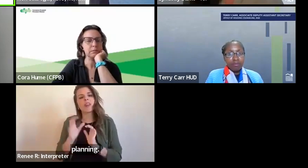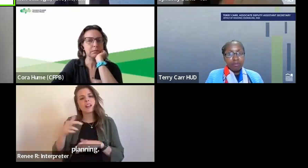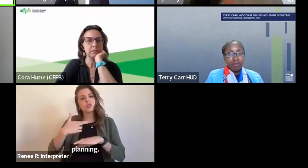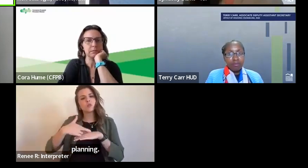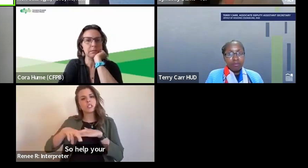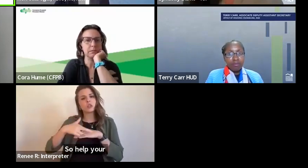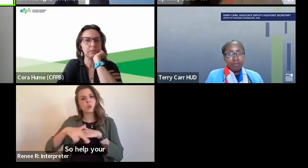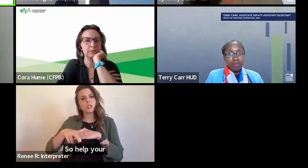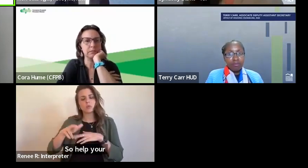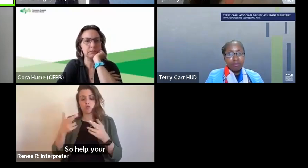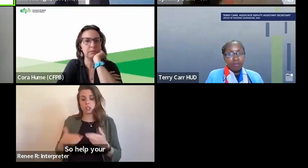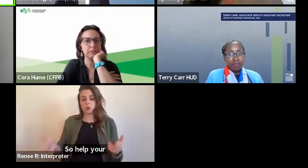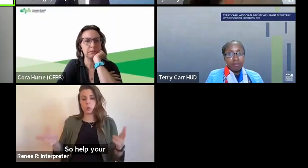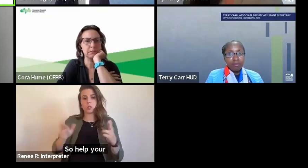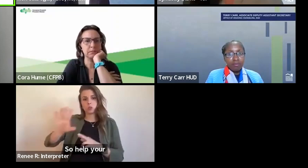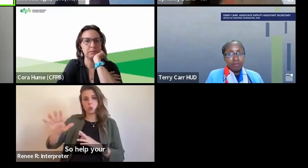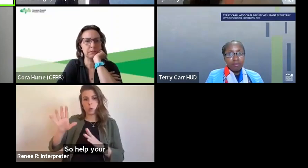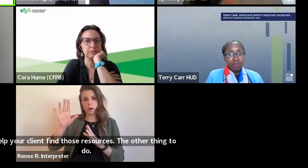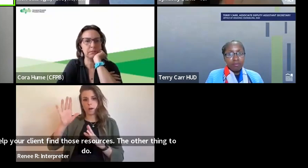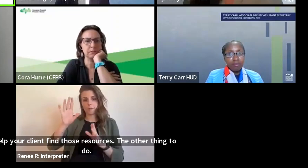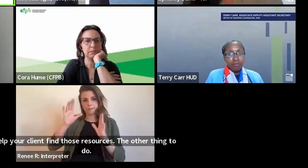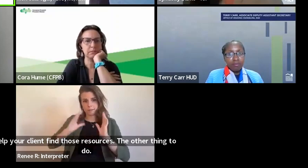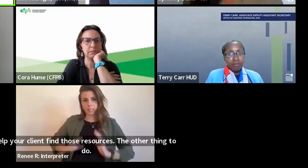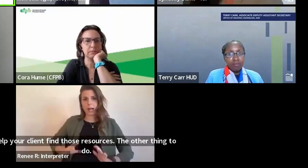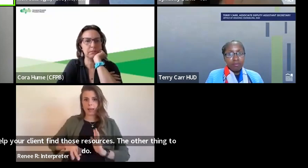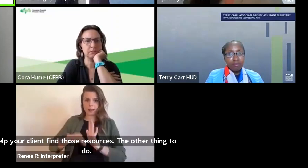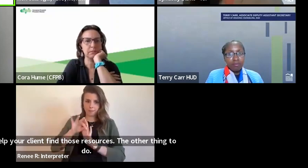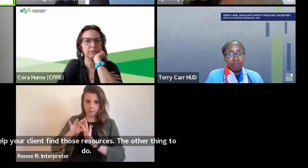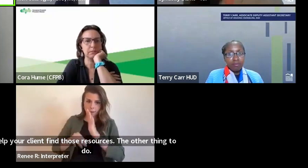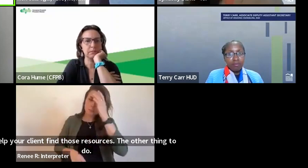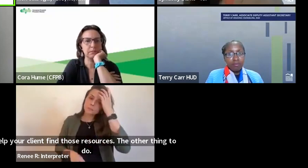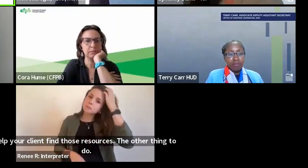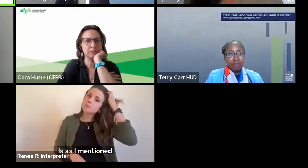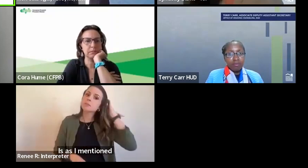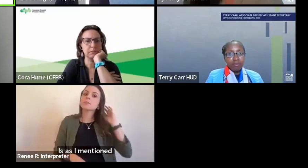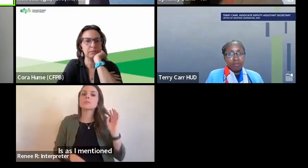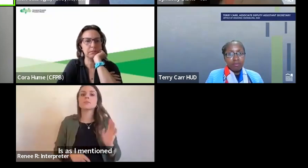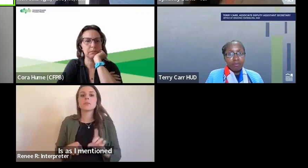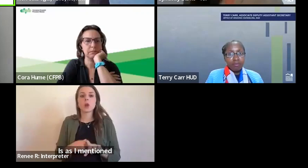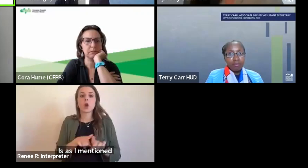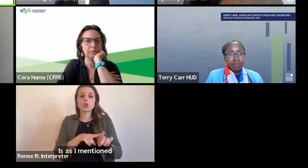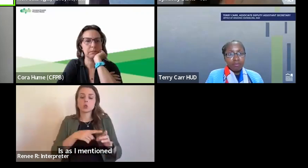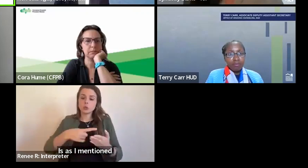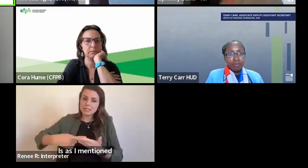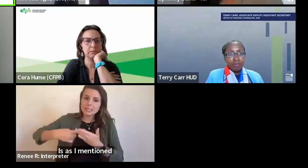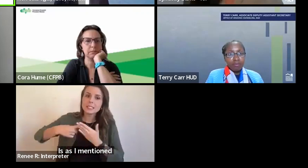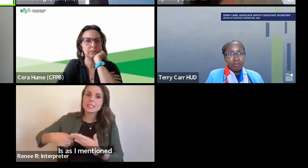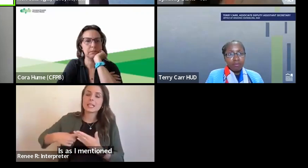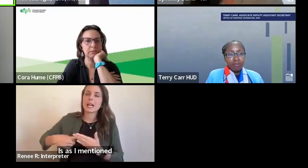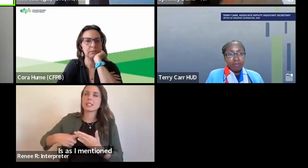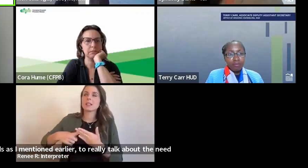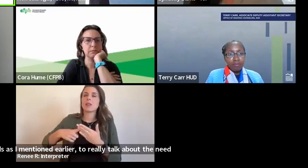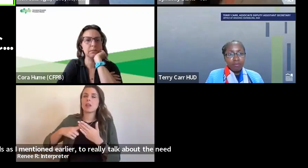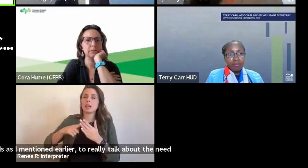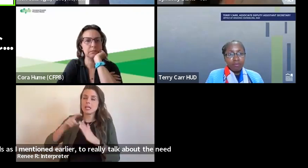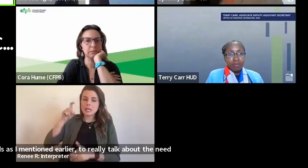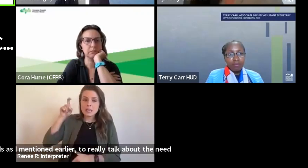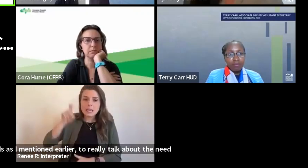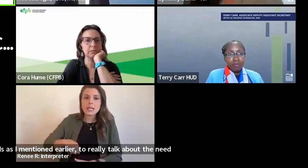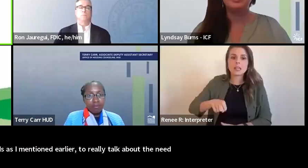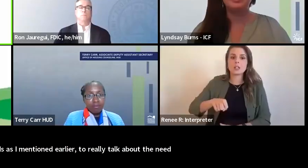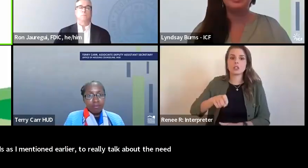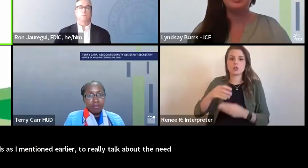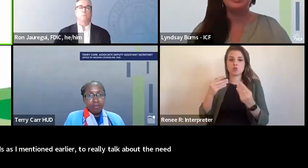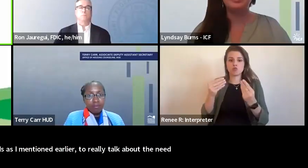do is, as I mentioned earlier, to really, really talk about the need to do estate planning.